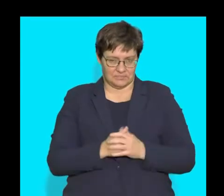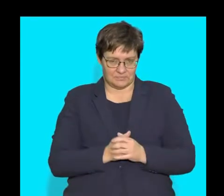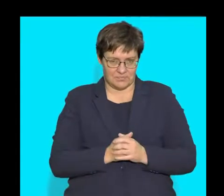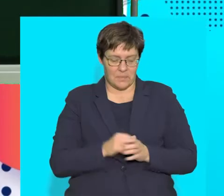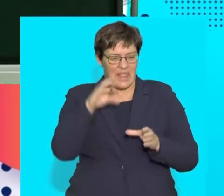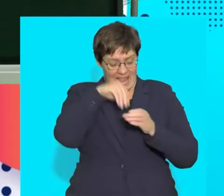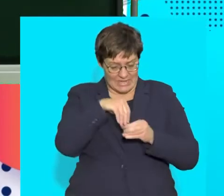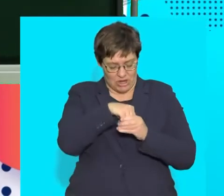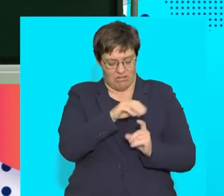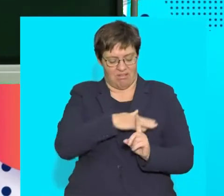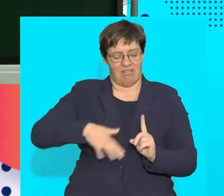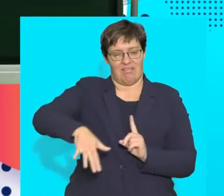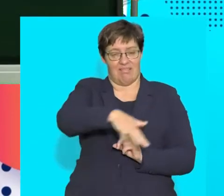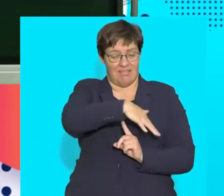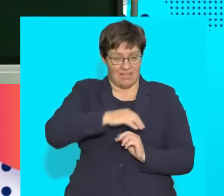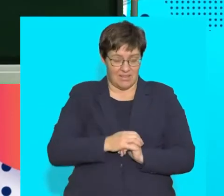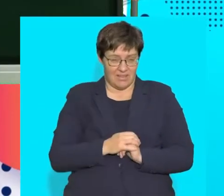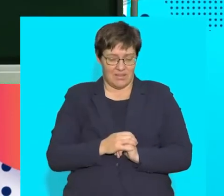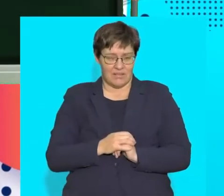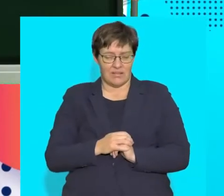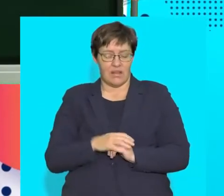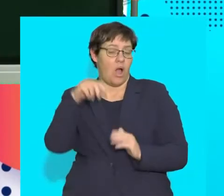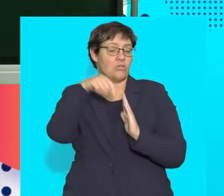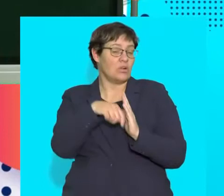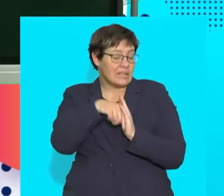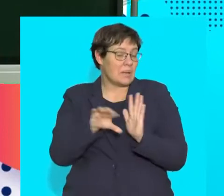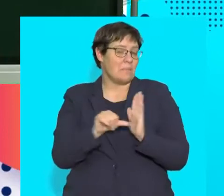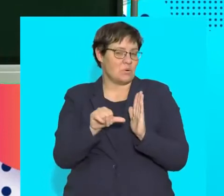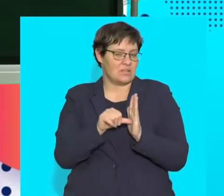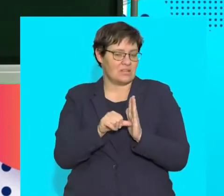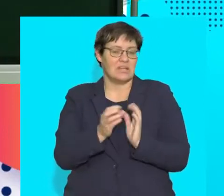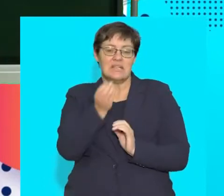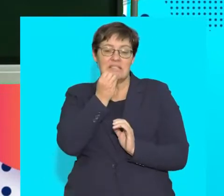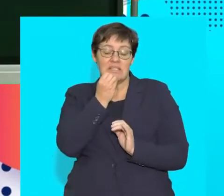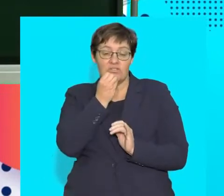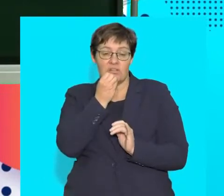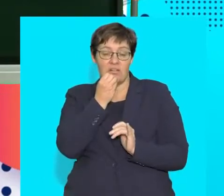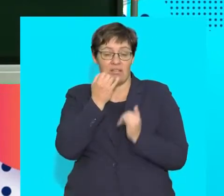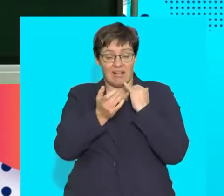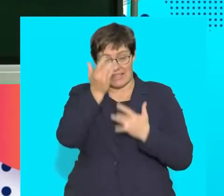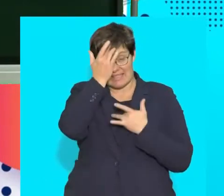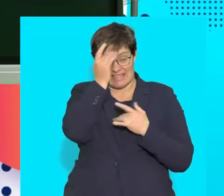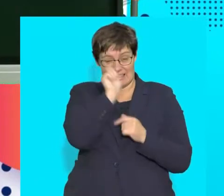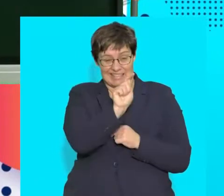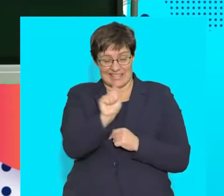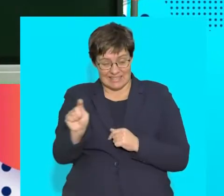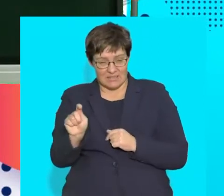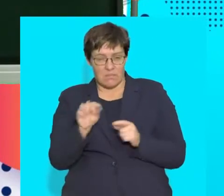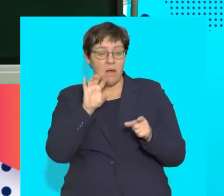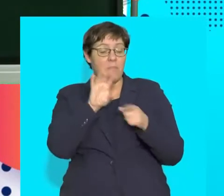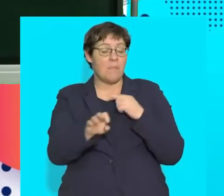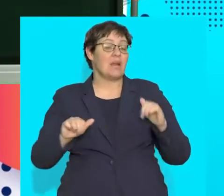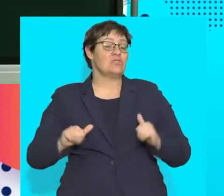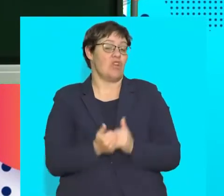environment. The context of this is important because when we unpack nutritional disorders, we find that one of the biggest challenges